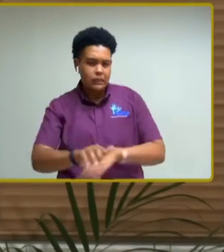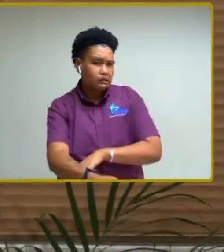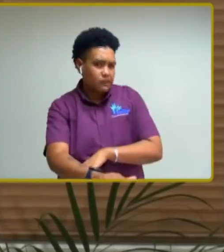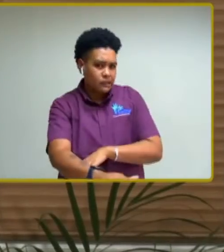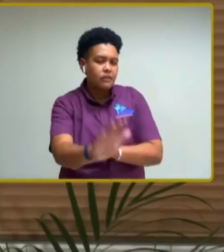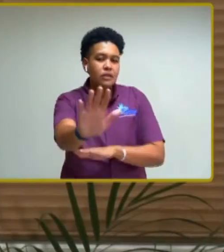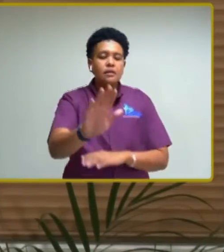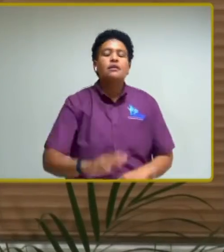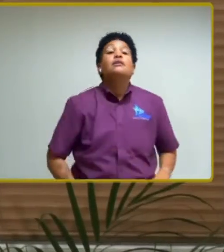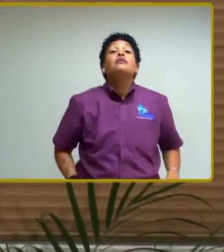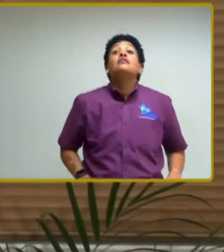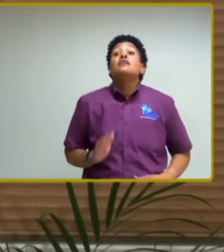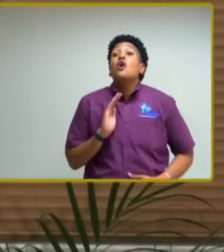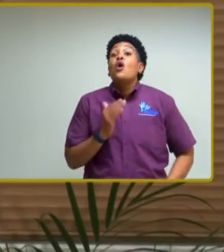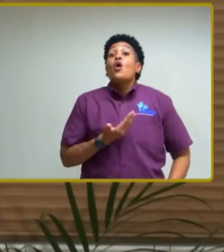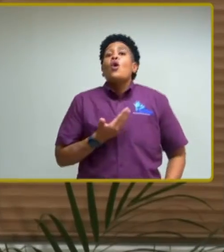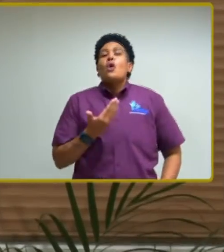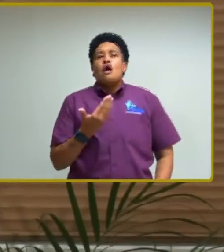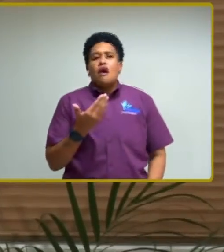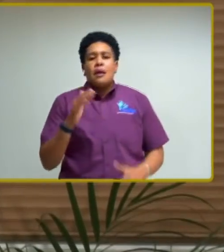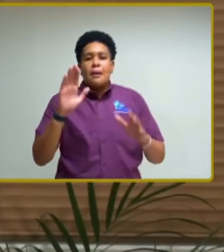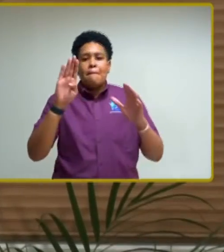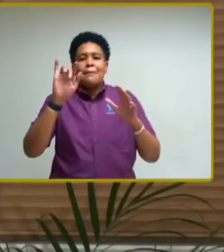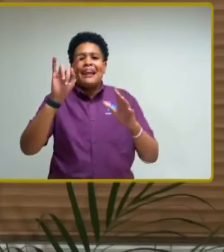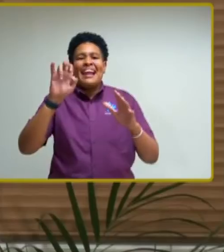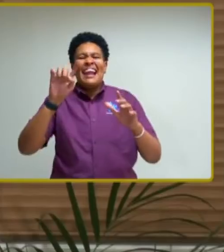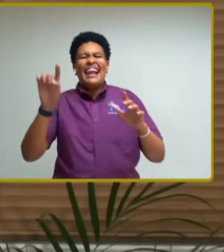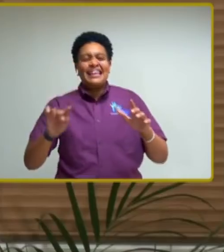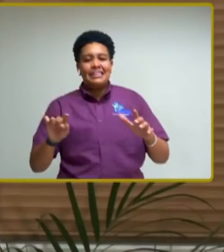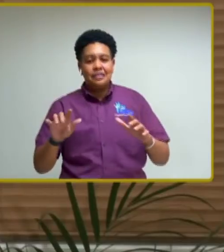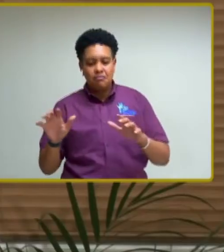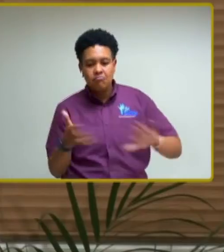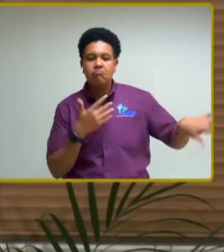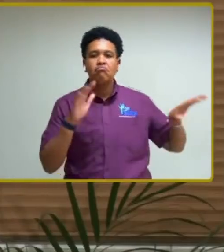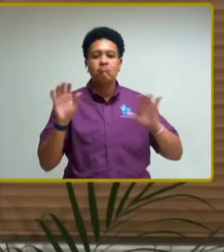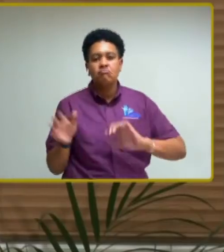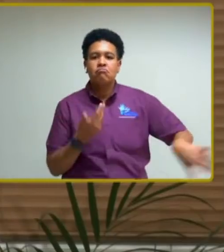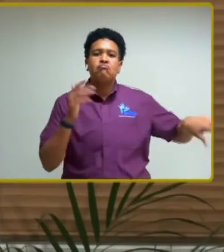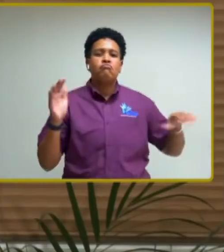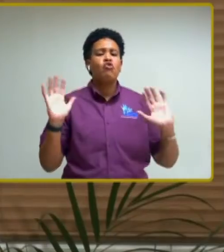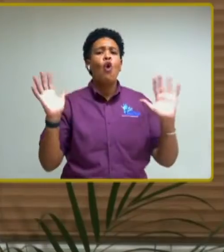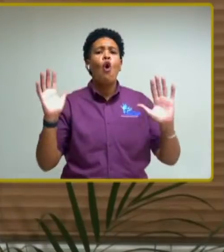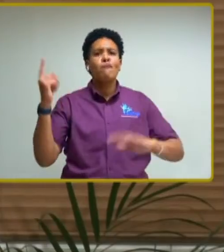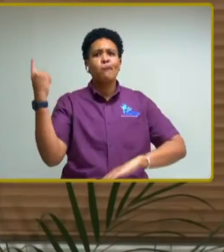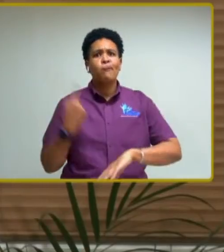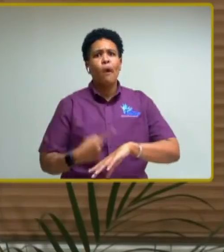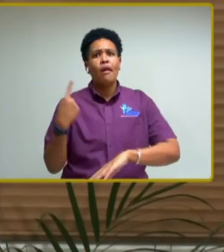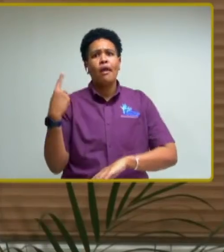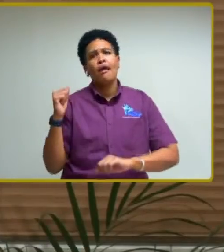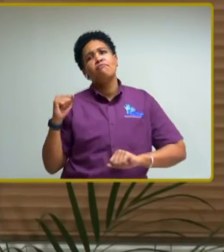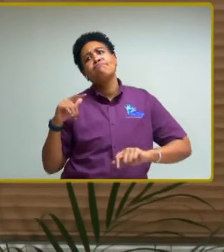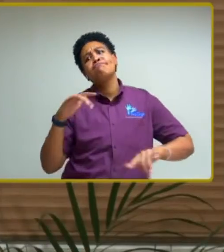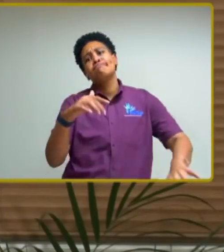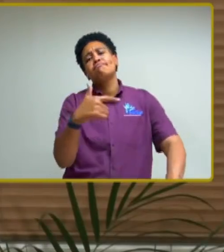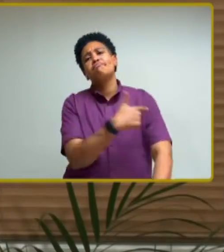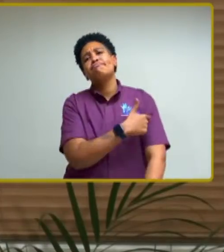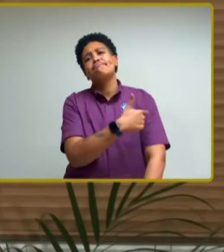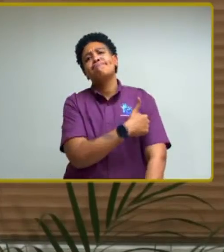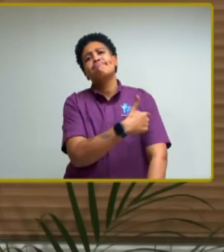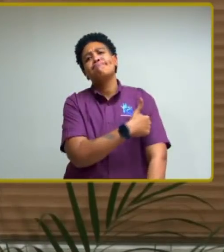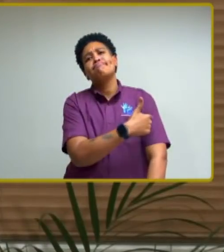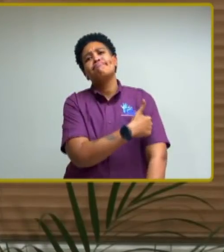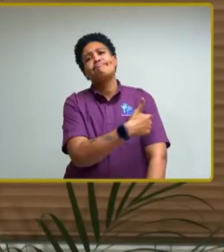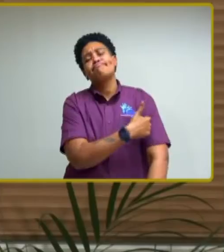evening, which is our Blitz, the first of its kind in the three-phased approach to rolling out our